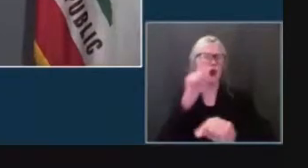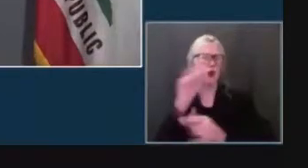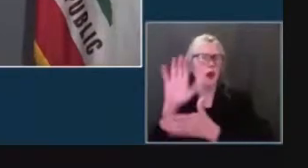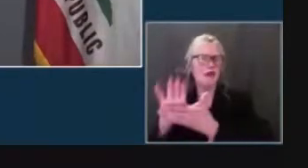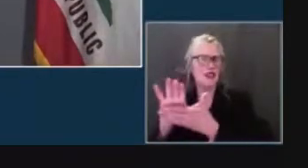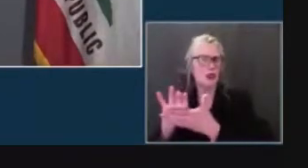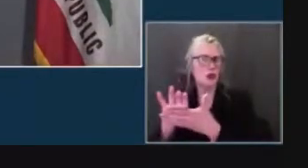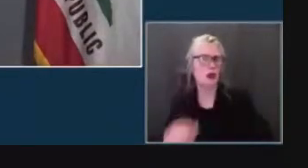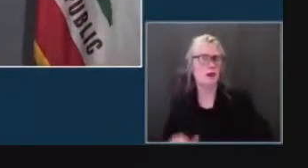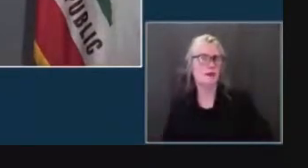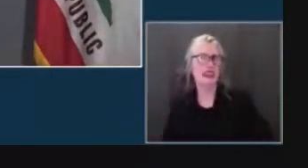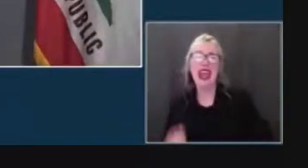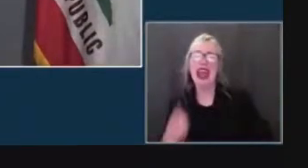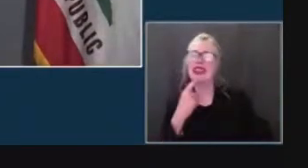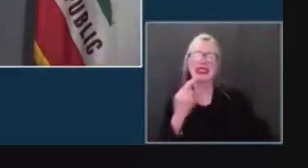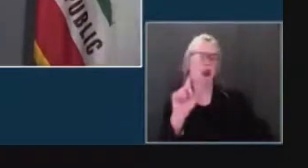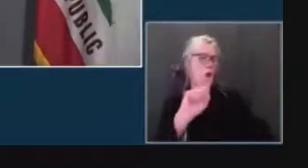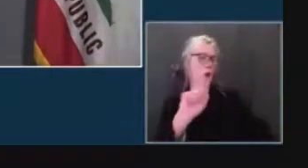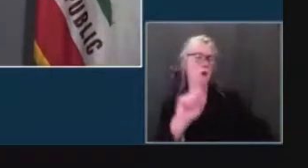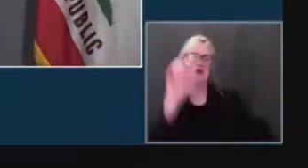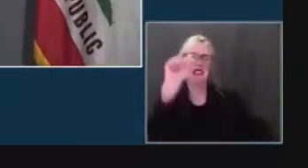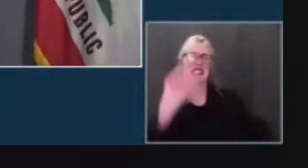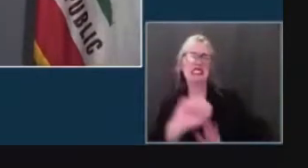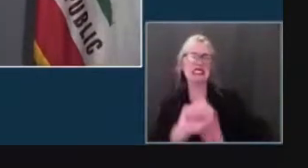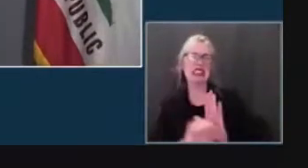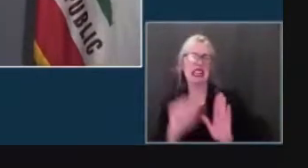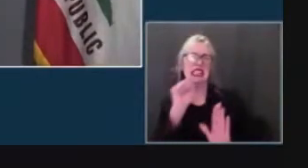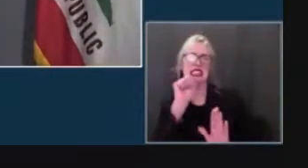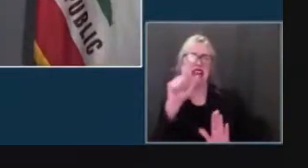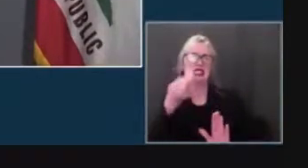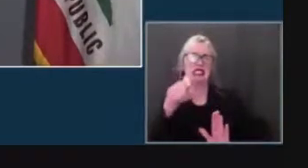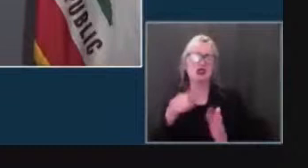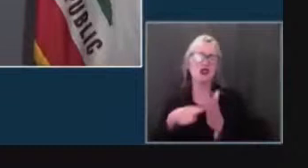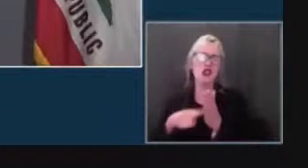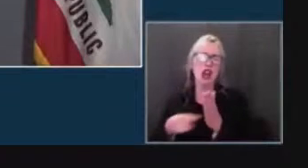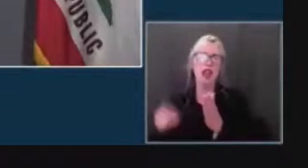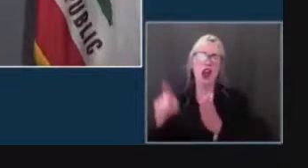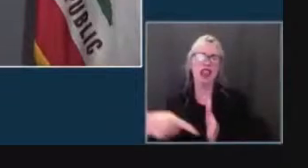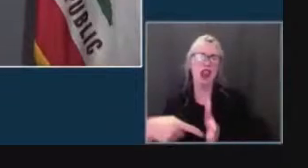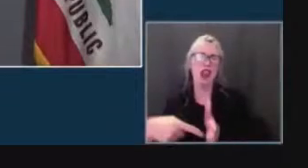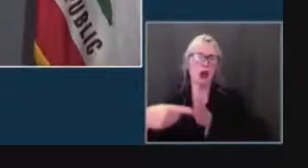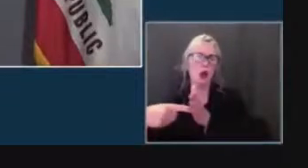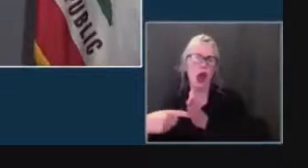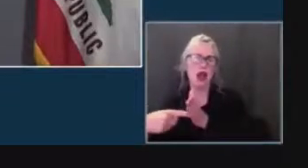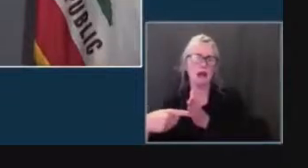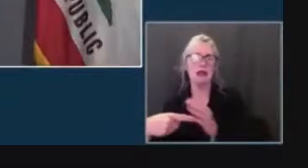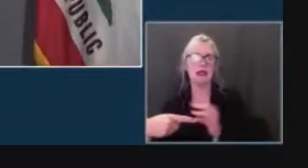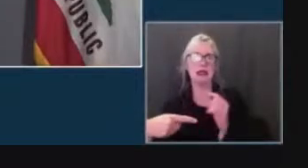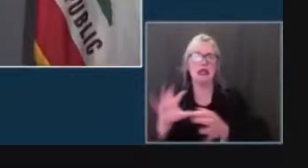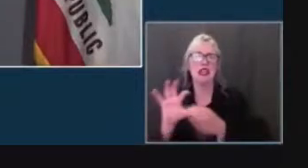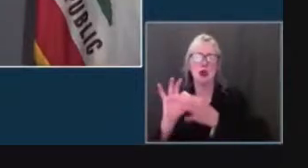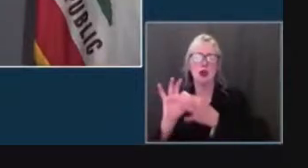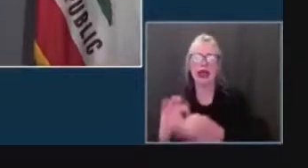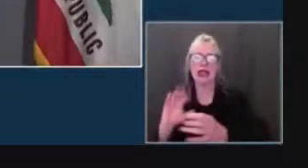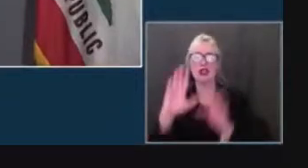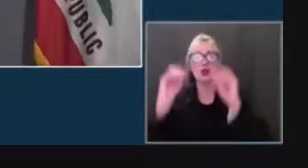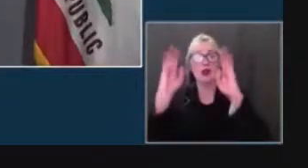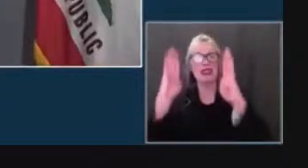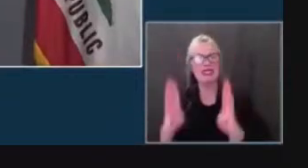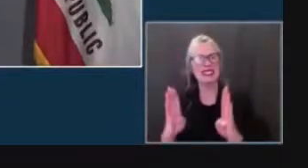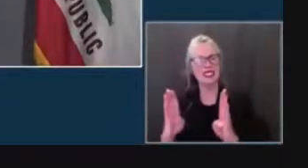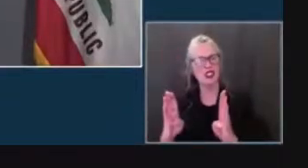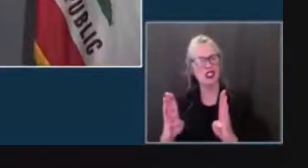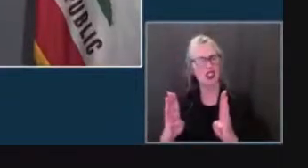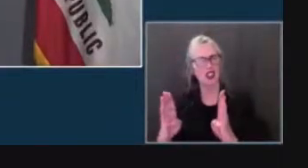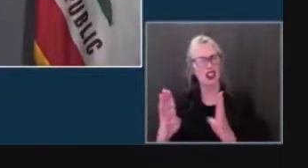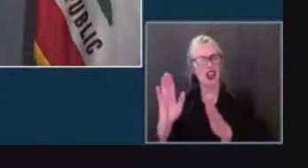these private and religious schools meet certain requirements containing or pertaining to teacher standards and curriculum,